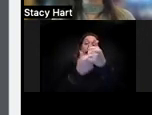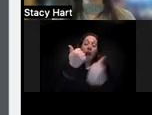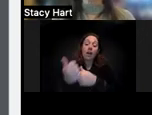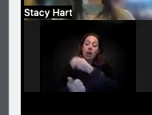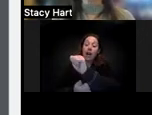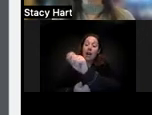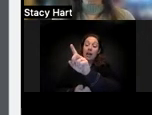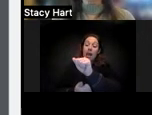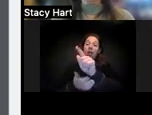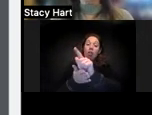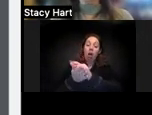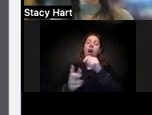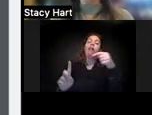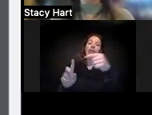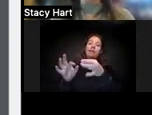slide.